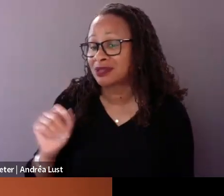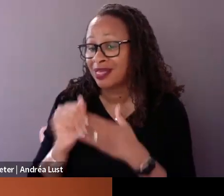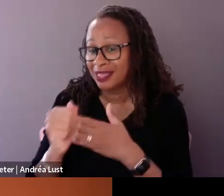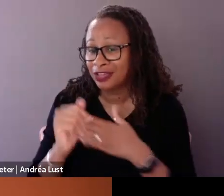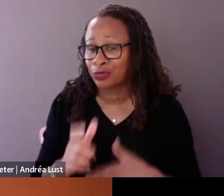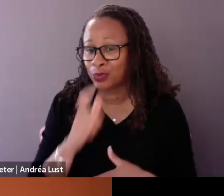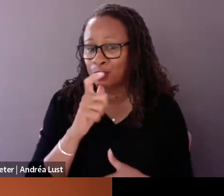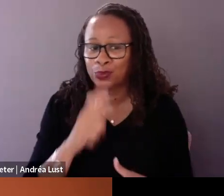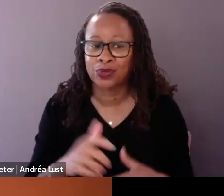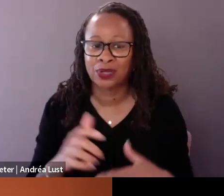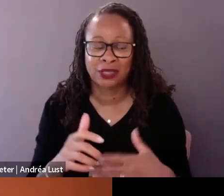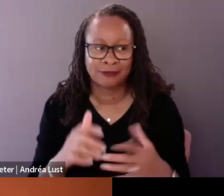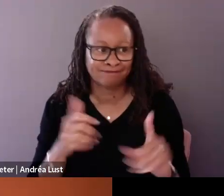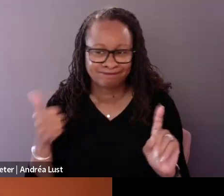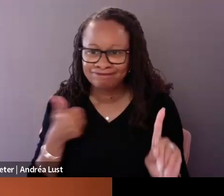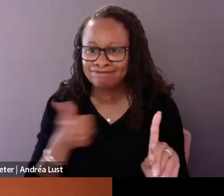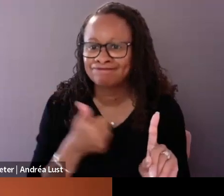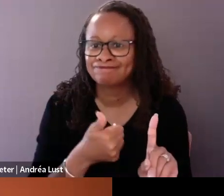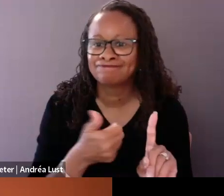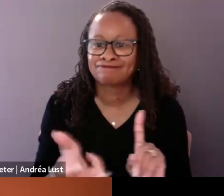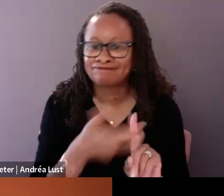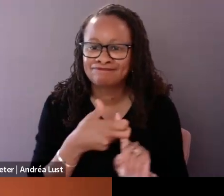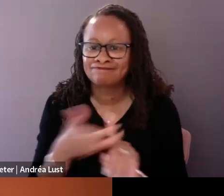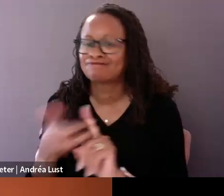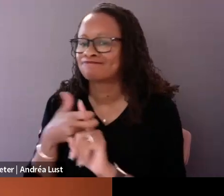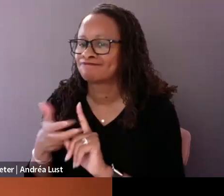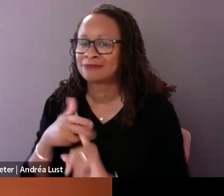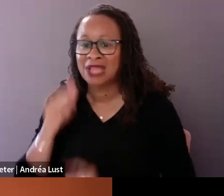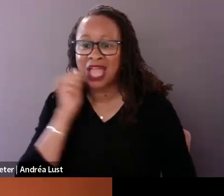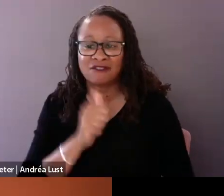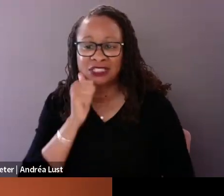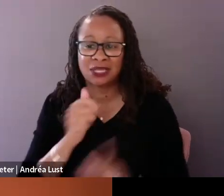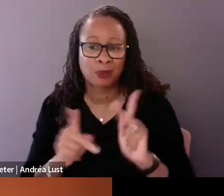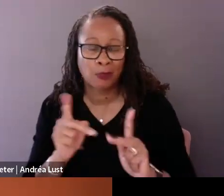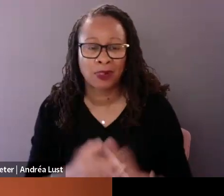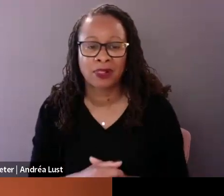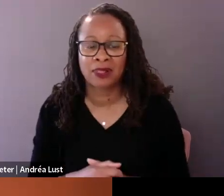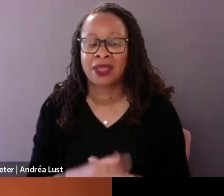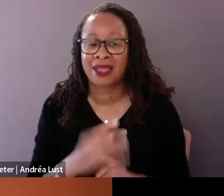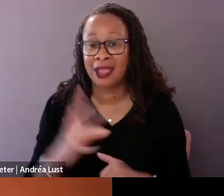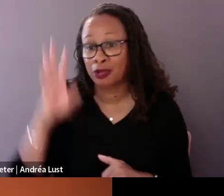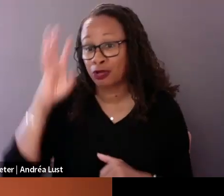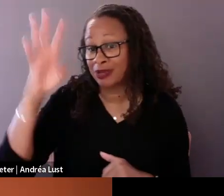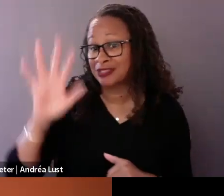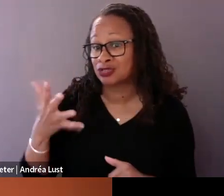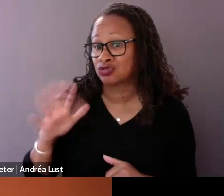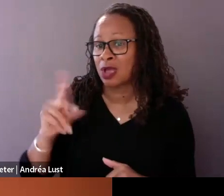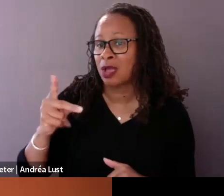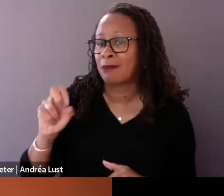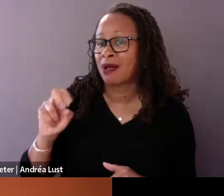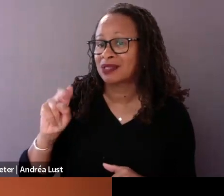who preys upon, you know, everyday people and creates a sort of Ponzi